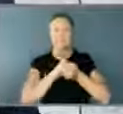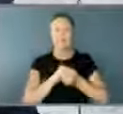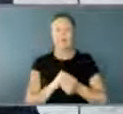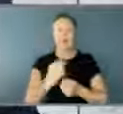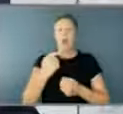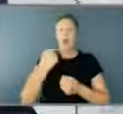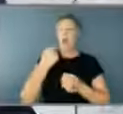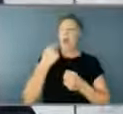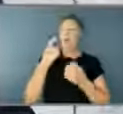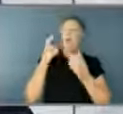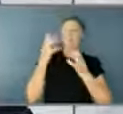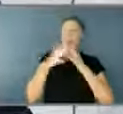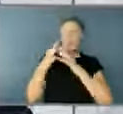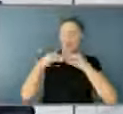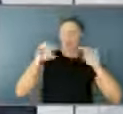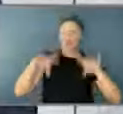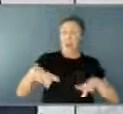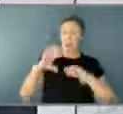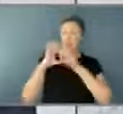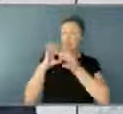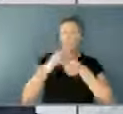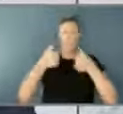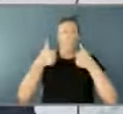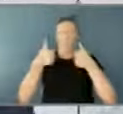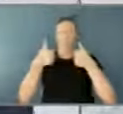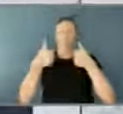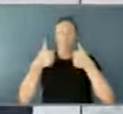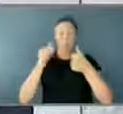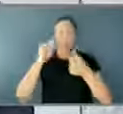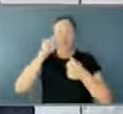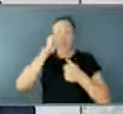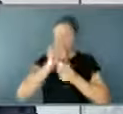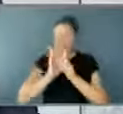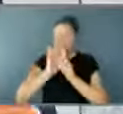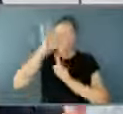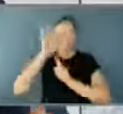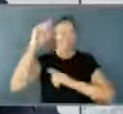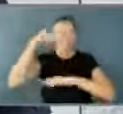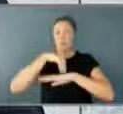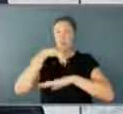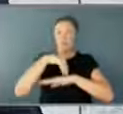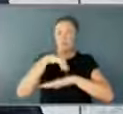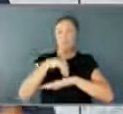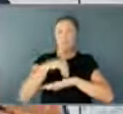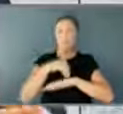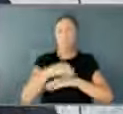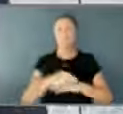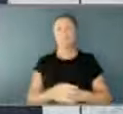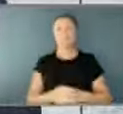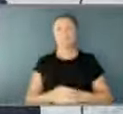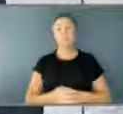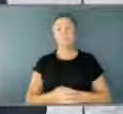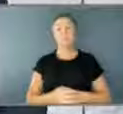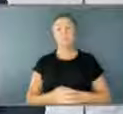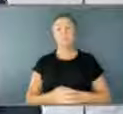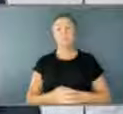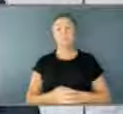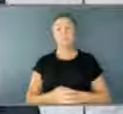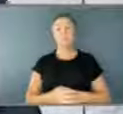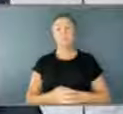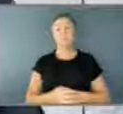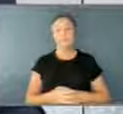on, and we intend to do just that. Talked about the stewardship we share, that a stewardship that has been